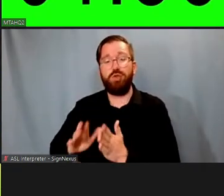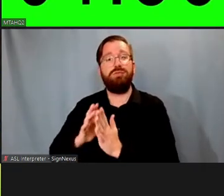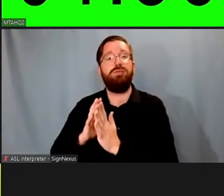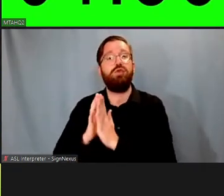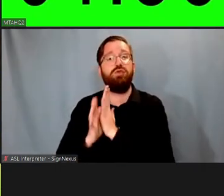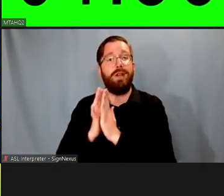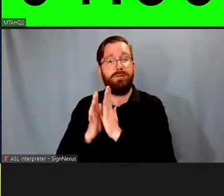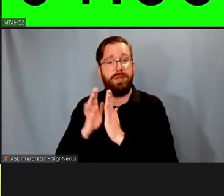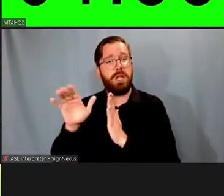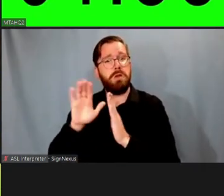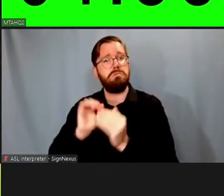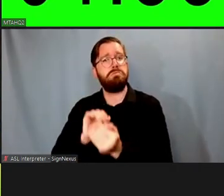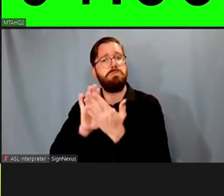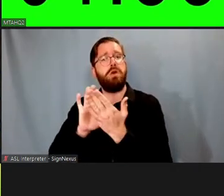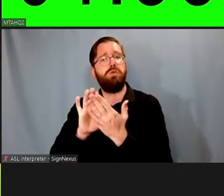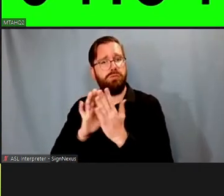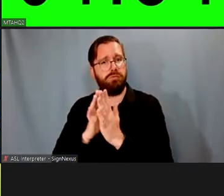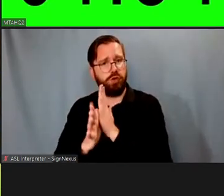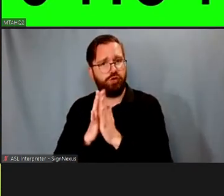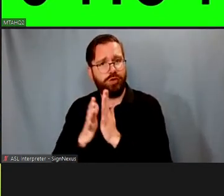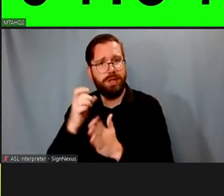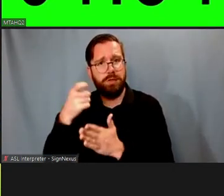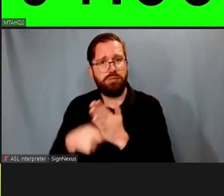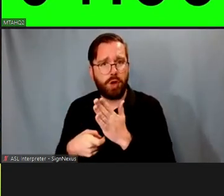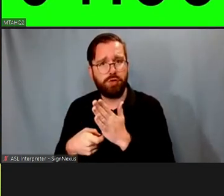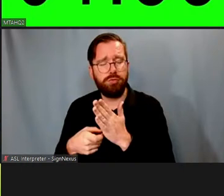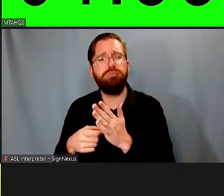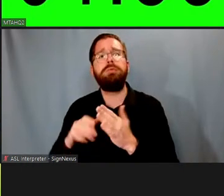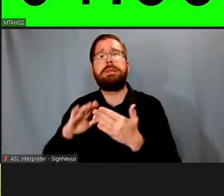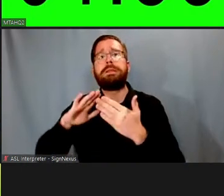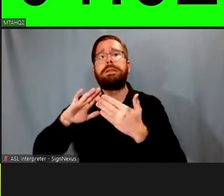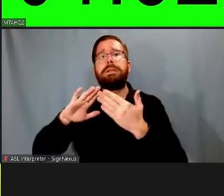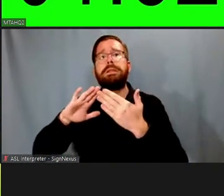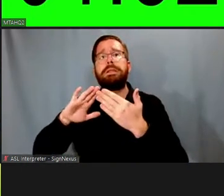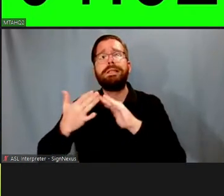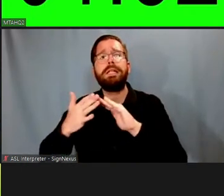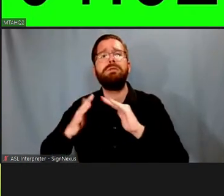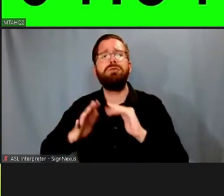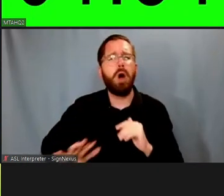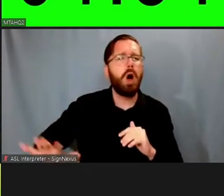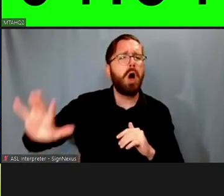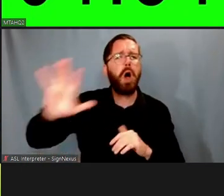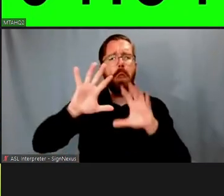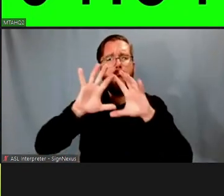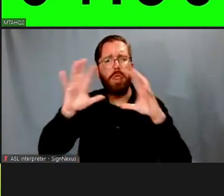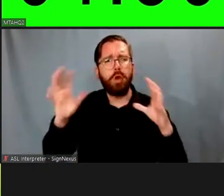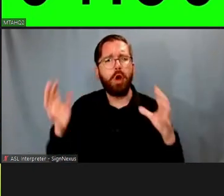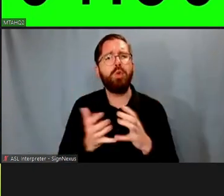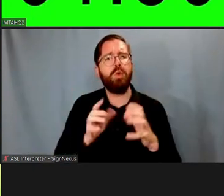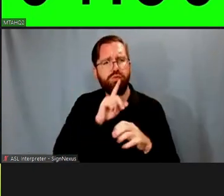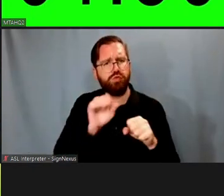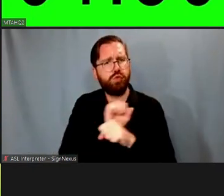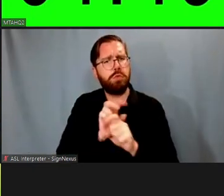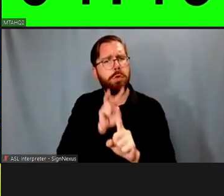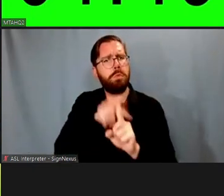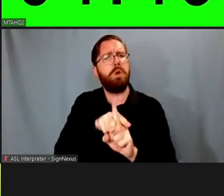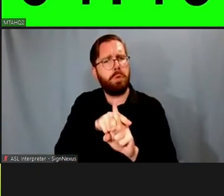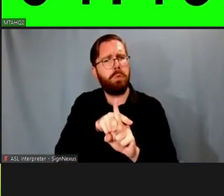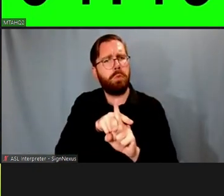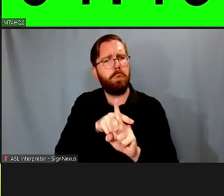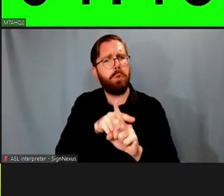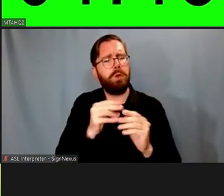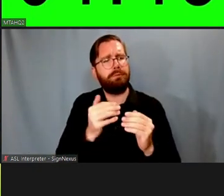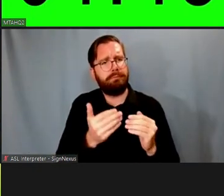equitable congestion pricing cities around the world have been able to provide equity equity while adapting a congestion pricing